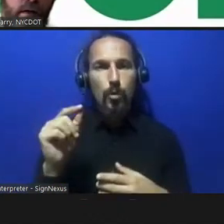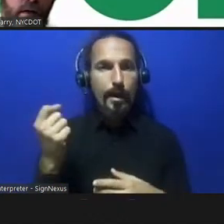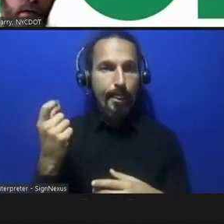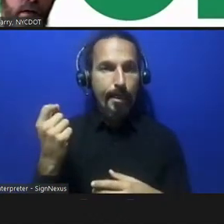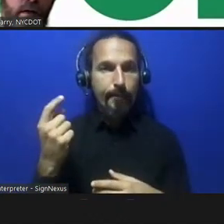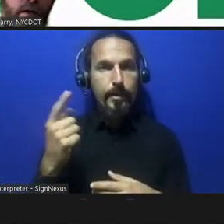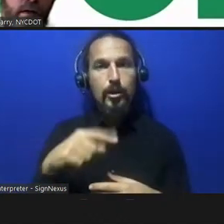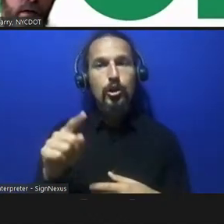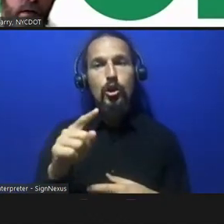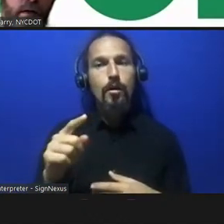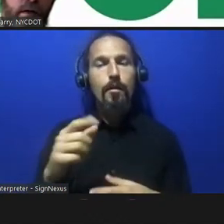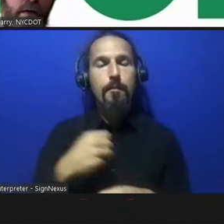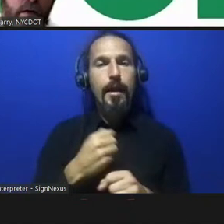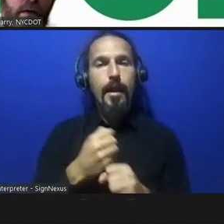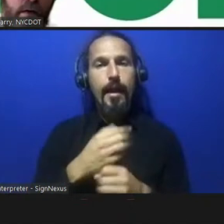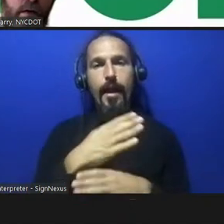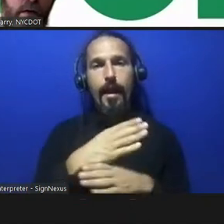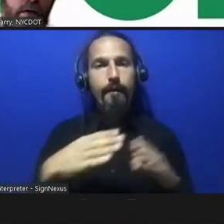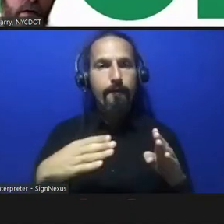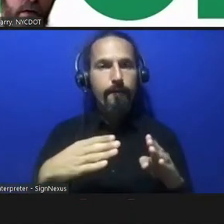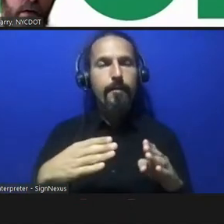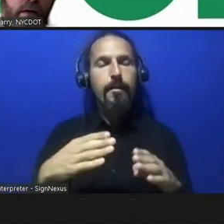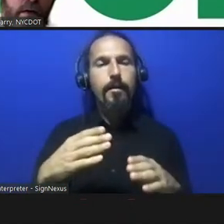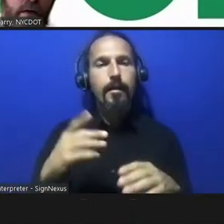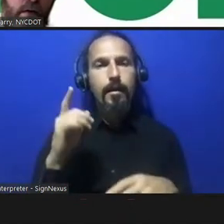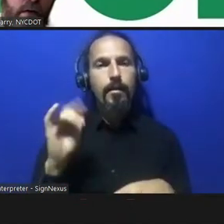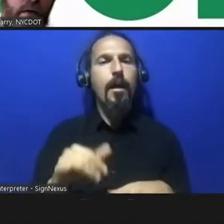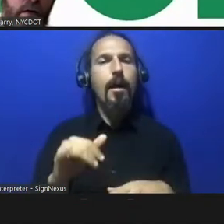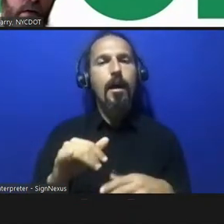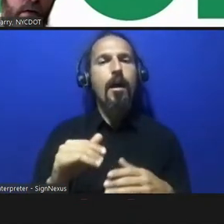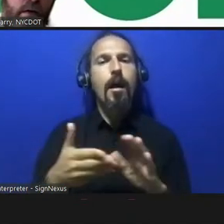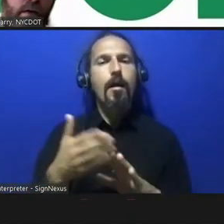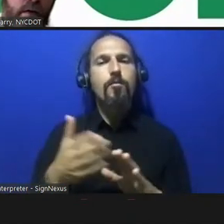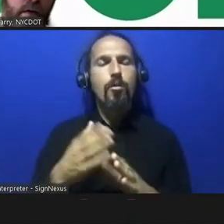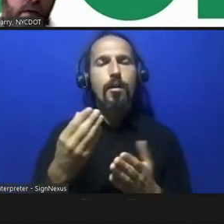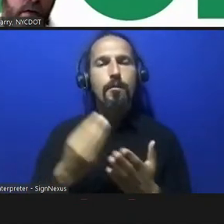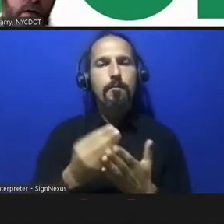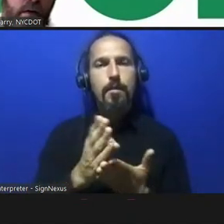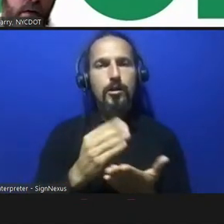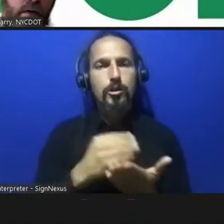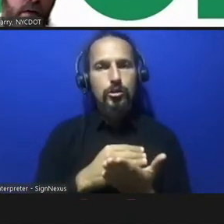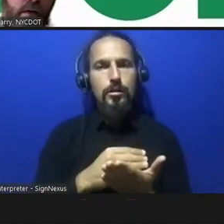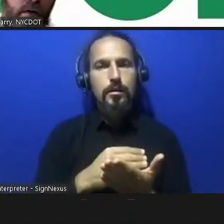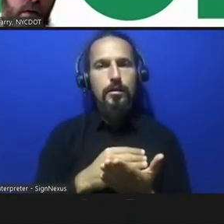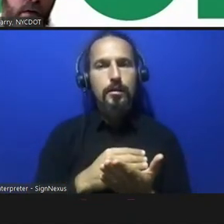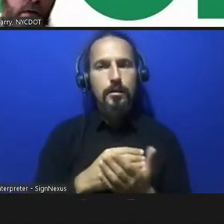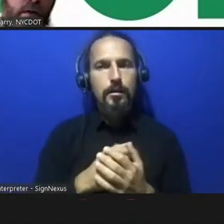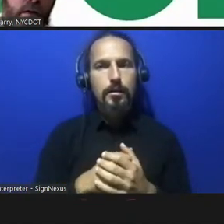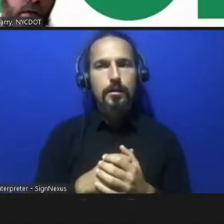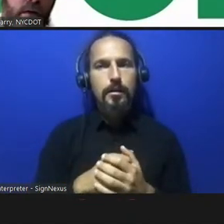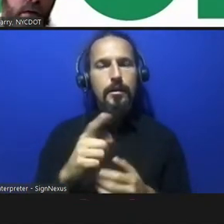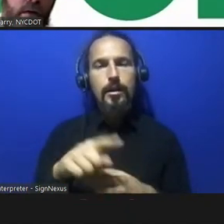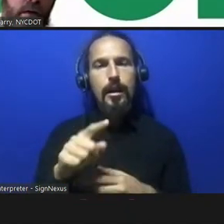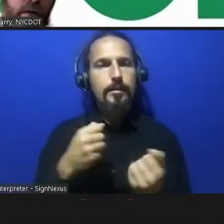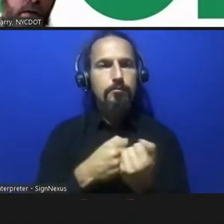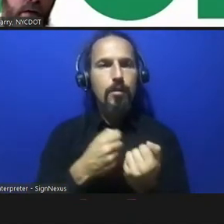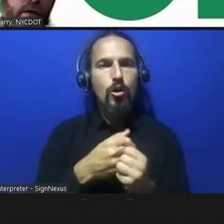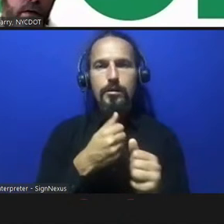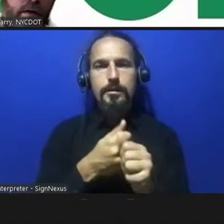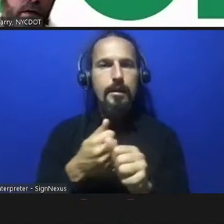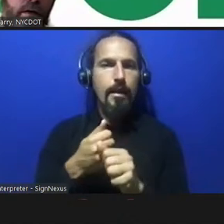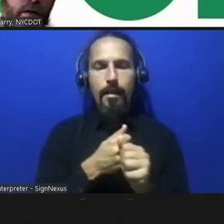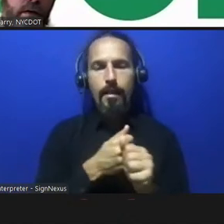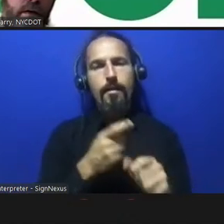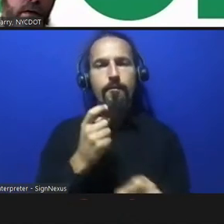you know you guys made half of what the operating budget was just out of you can't support yourself